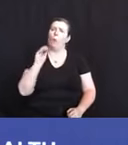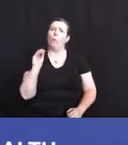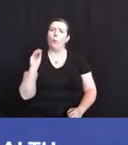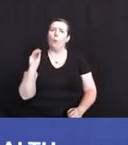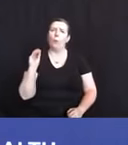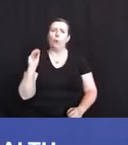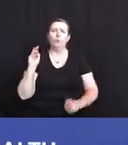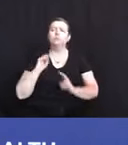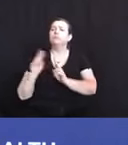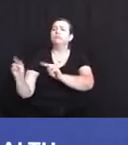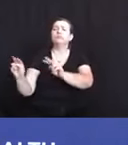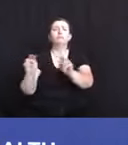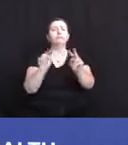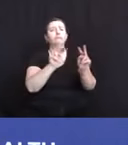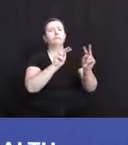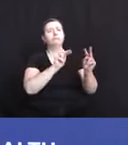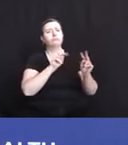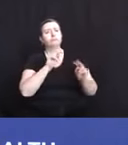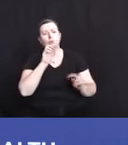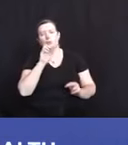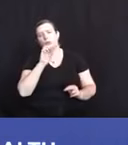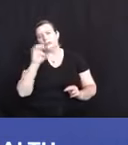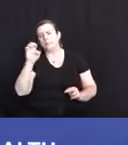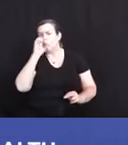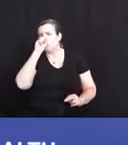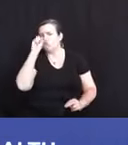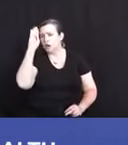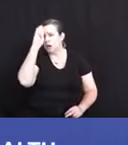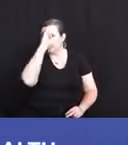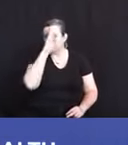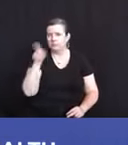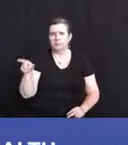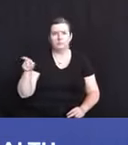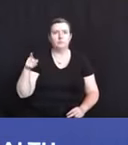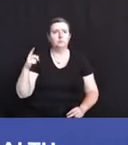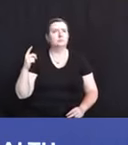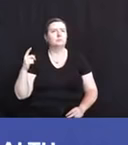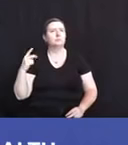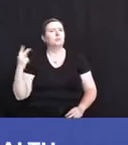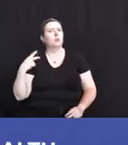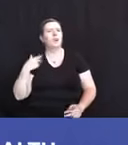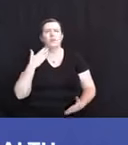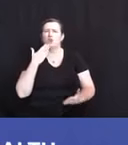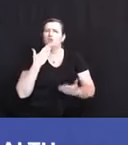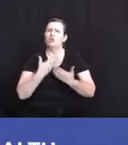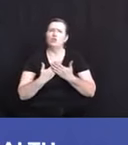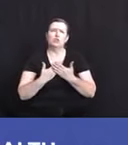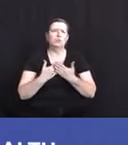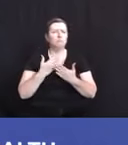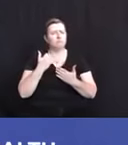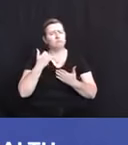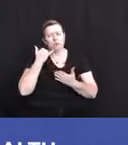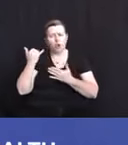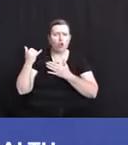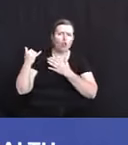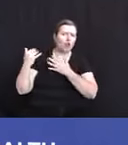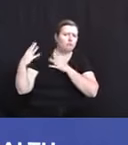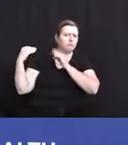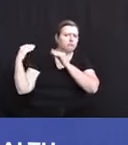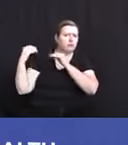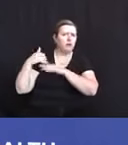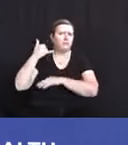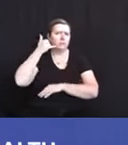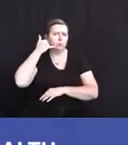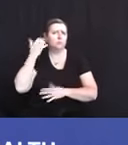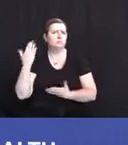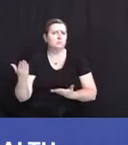General surge capacity, and then he and I had a very good phone conversation. And